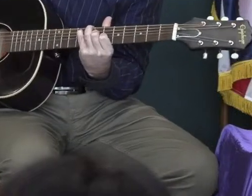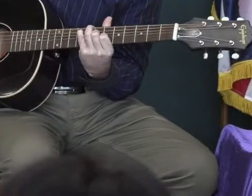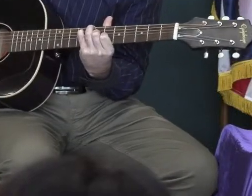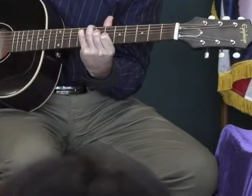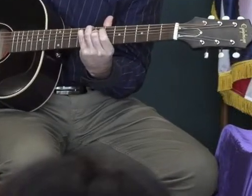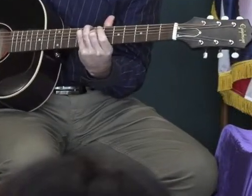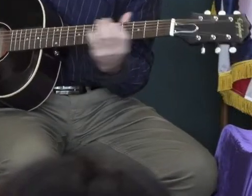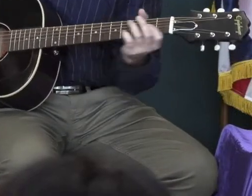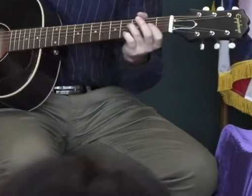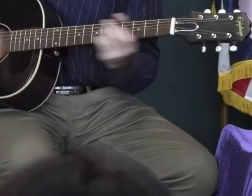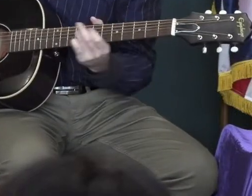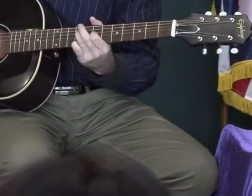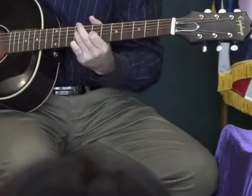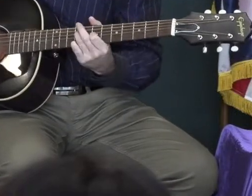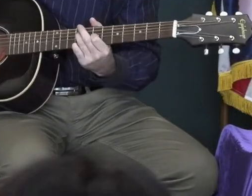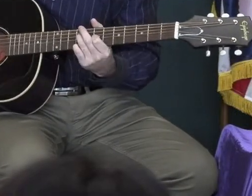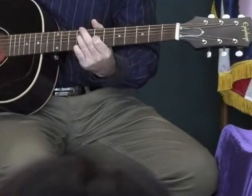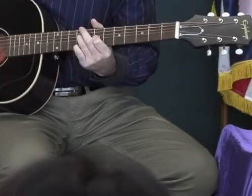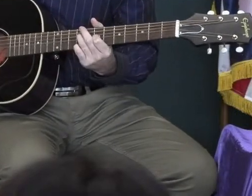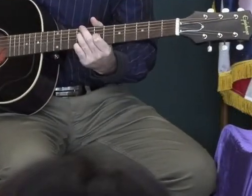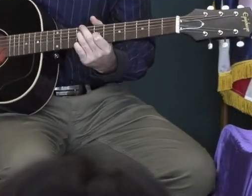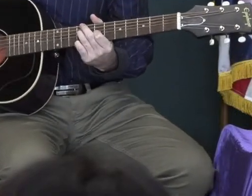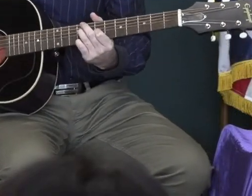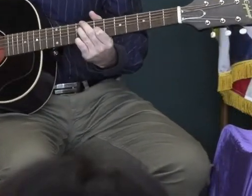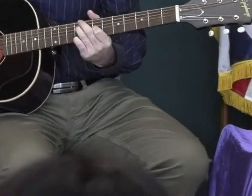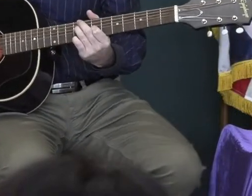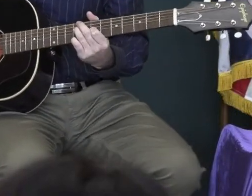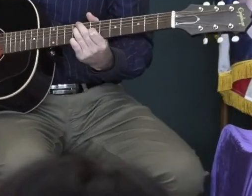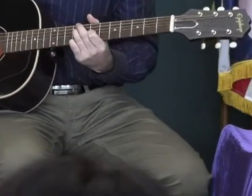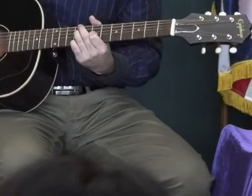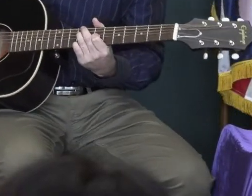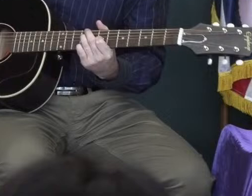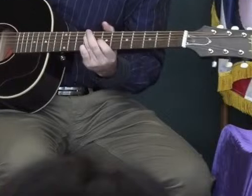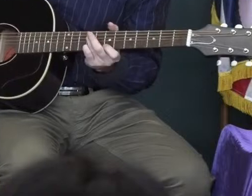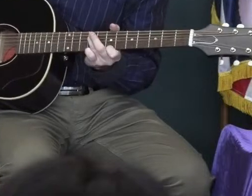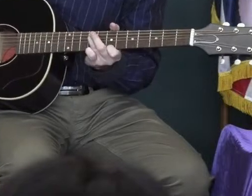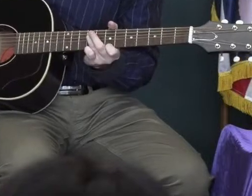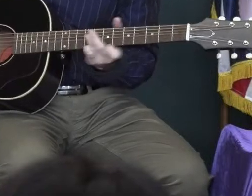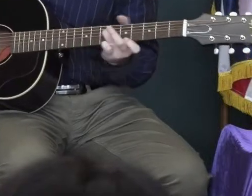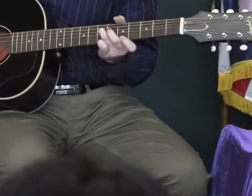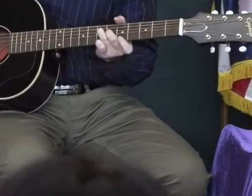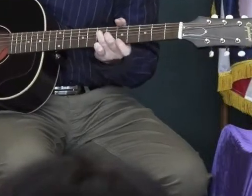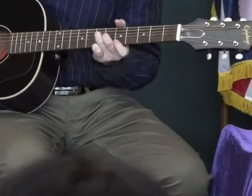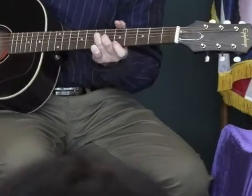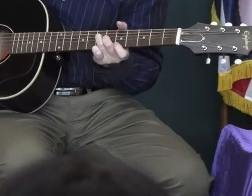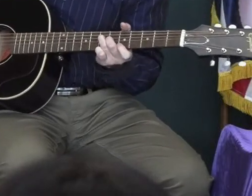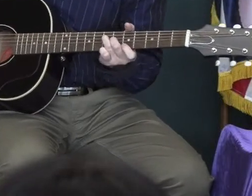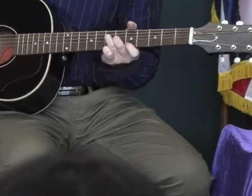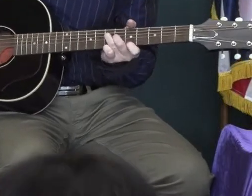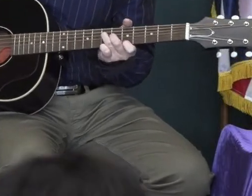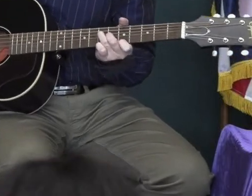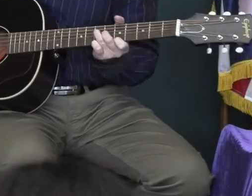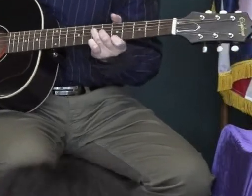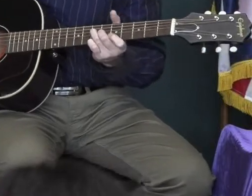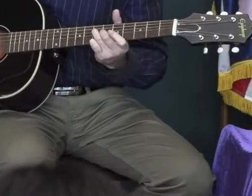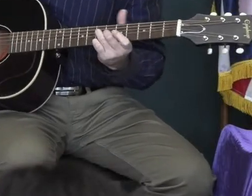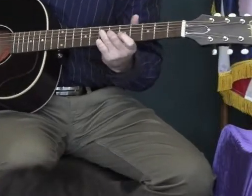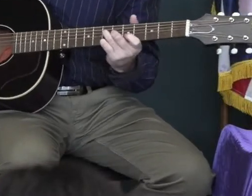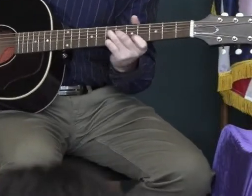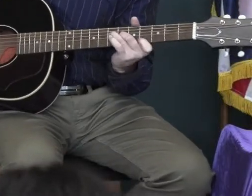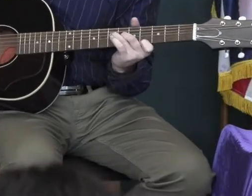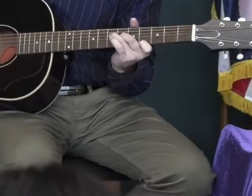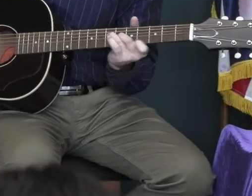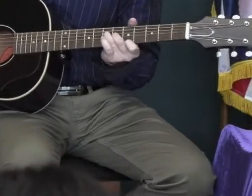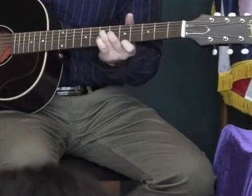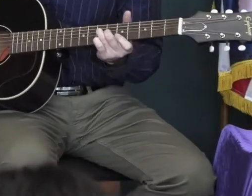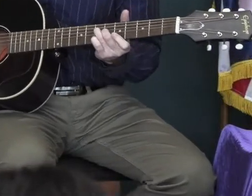falling short of what's to be, a part of you inside of me. It's